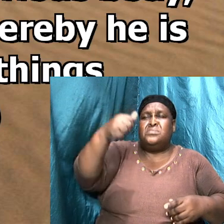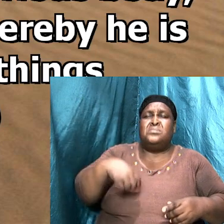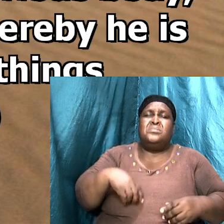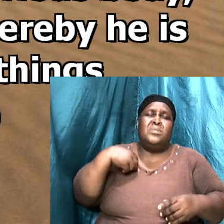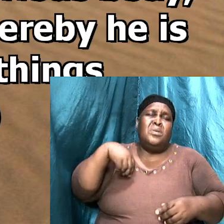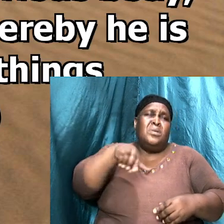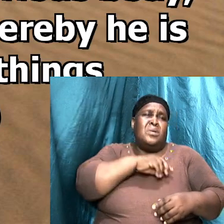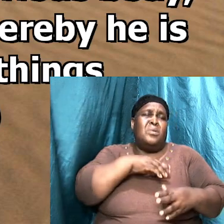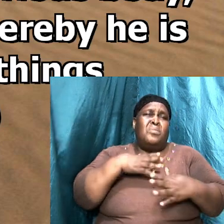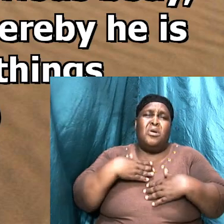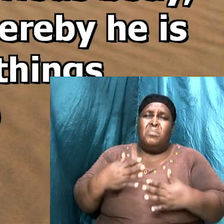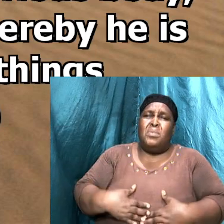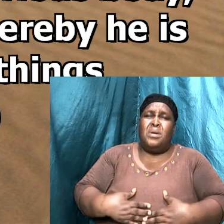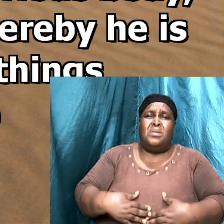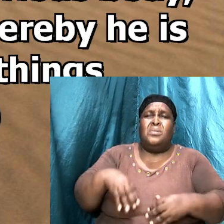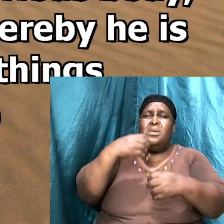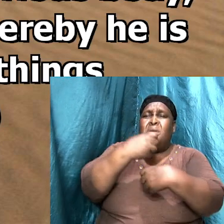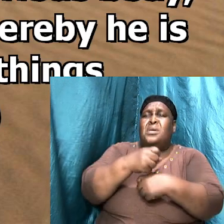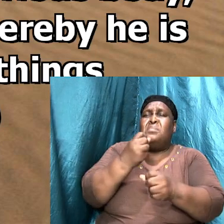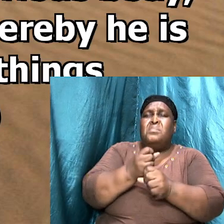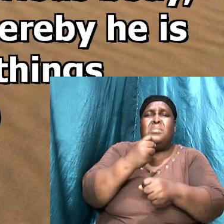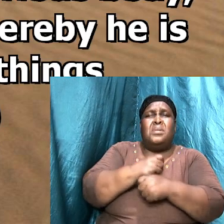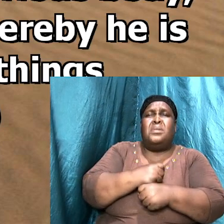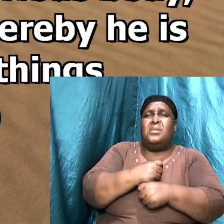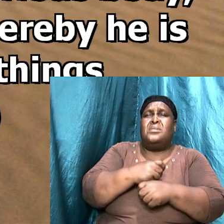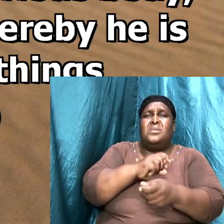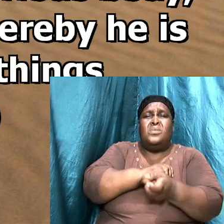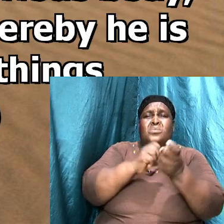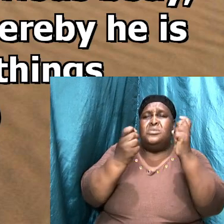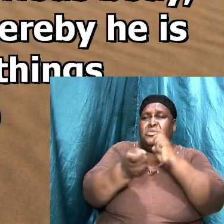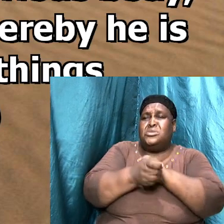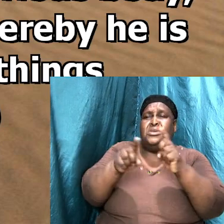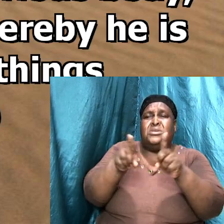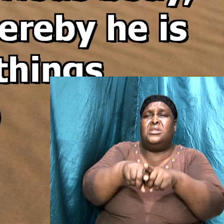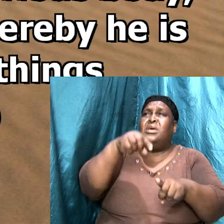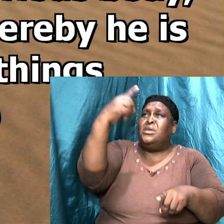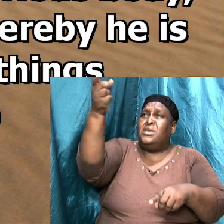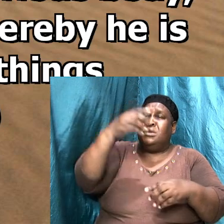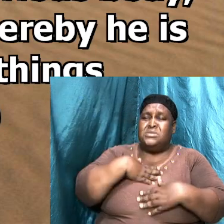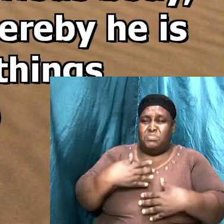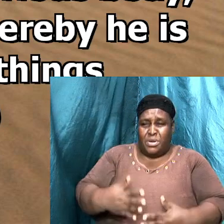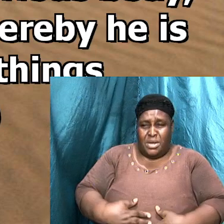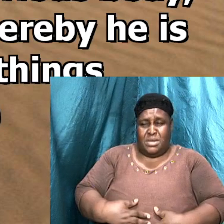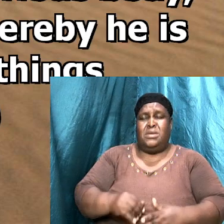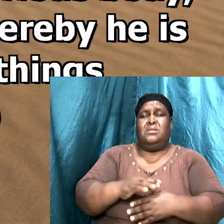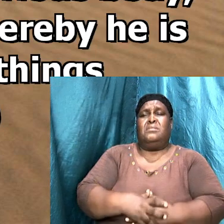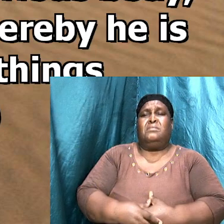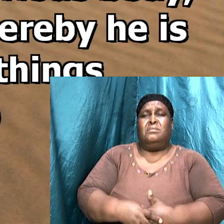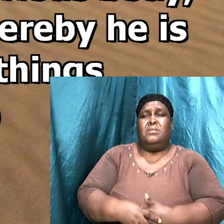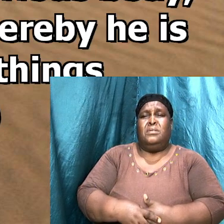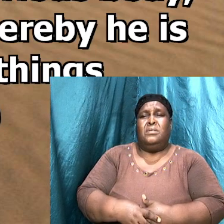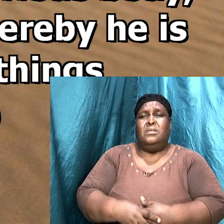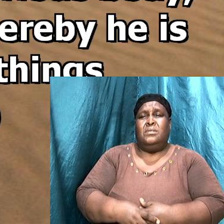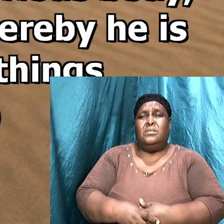unto his glorious body when we raise from the dead or when we change